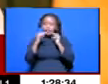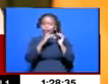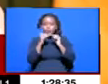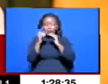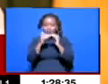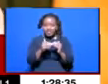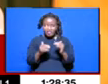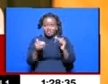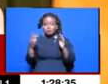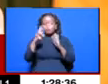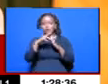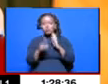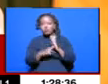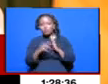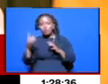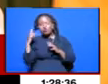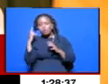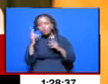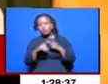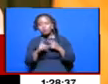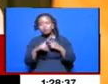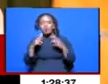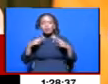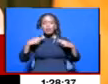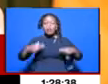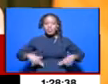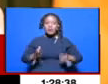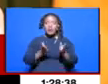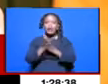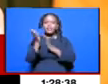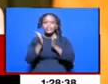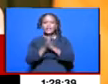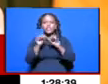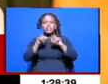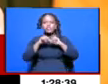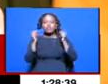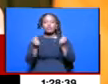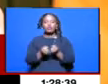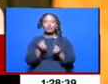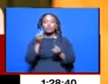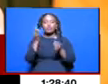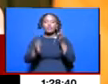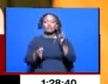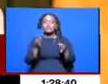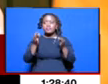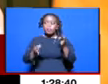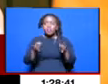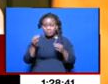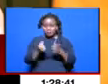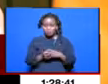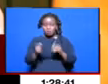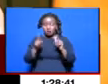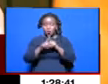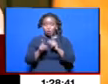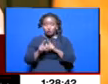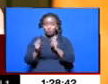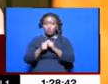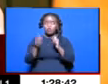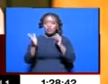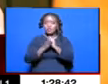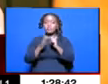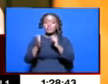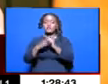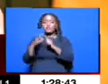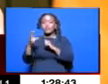law, human rights, or social justice. And by the early 1990s, the Kenyan people